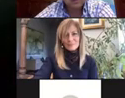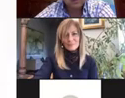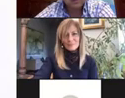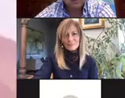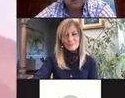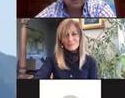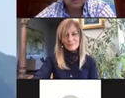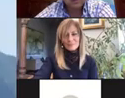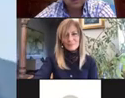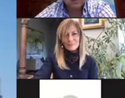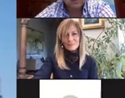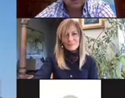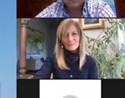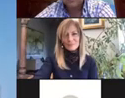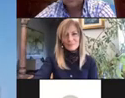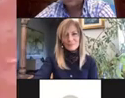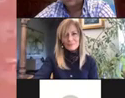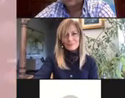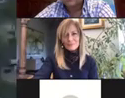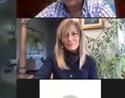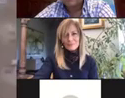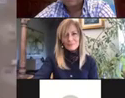It's our future.